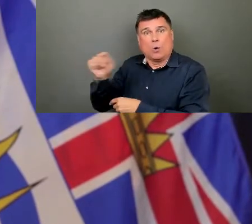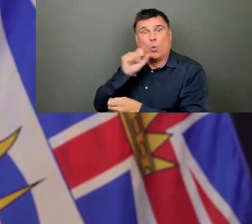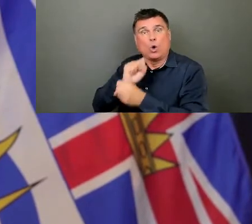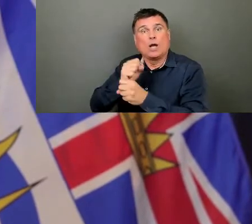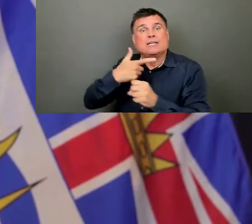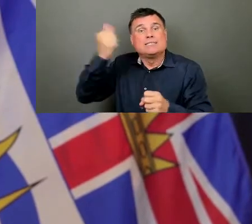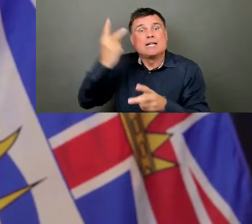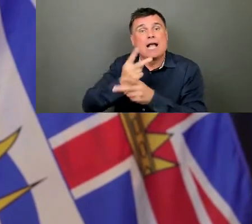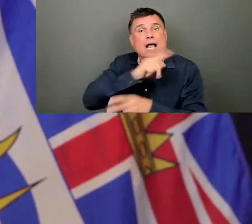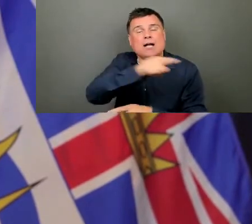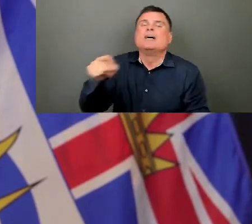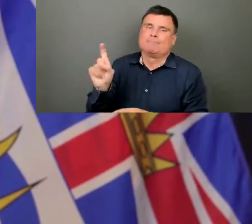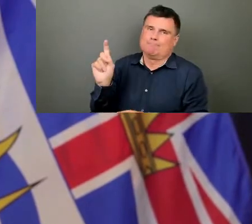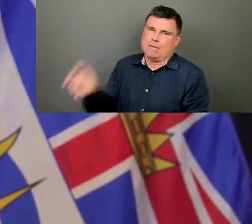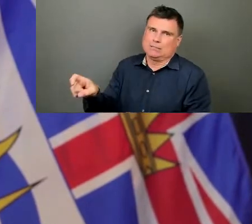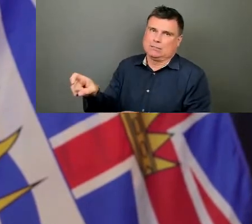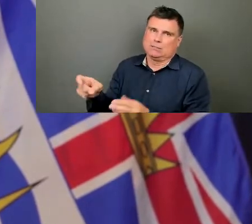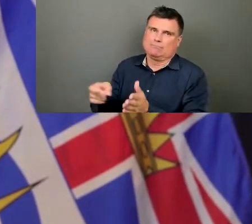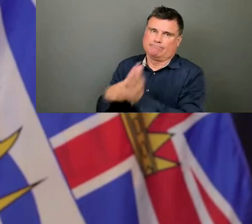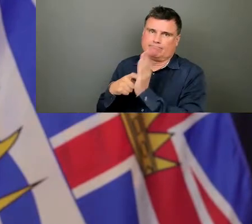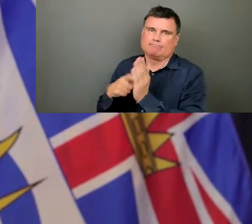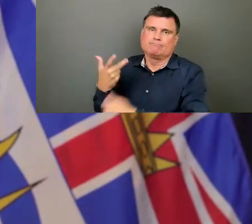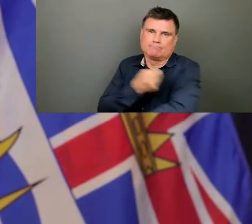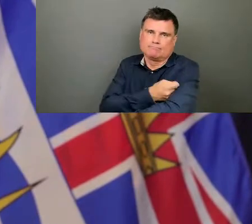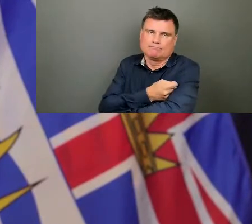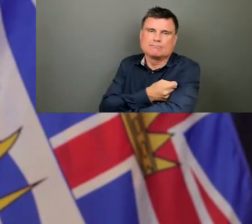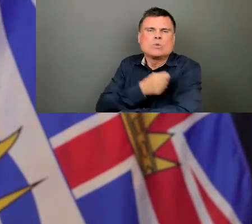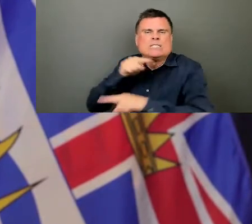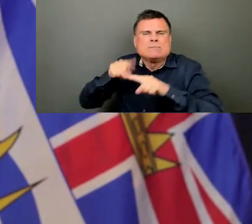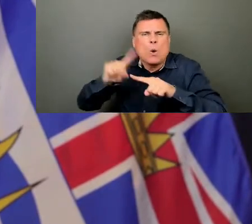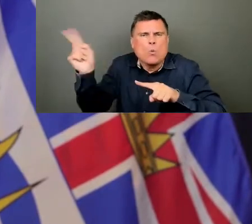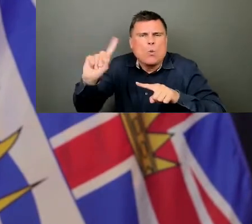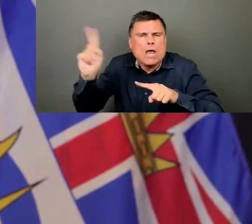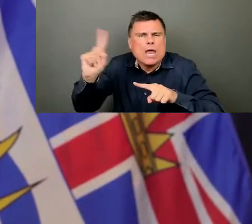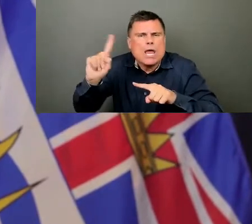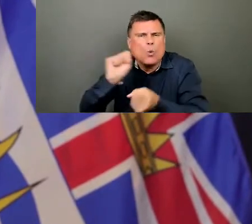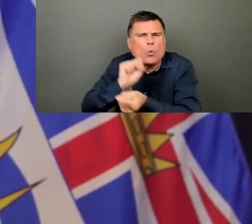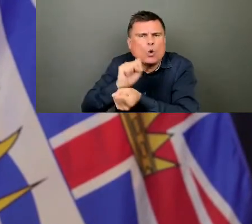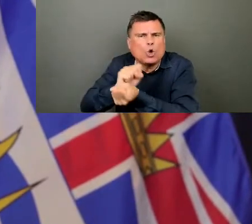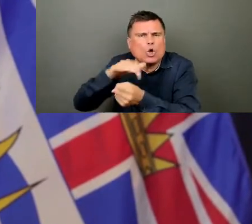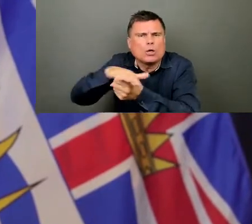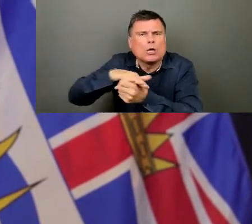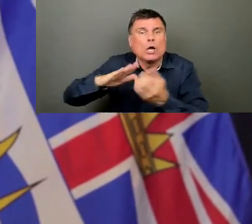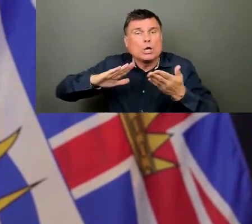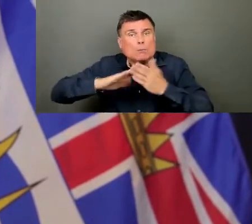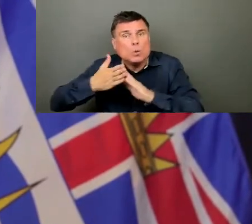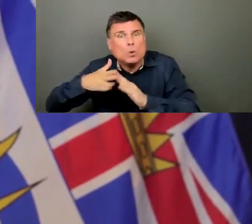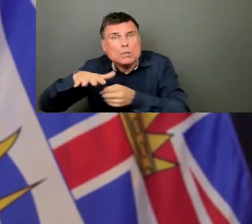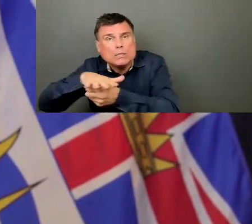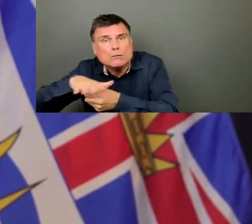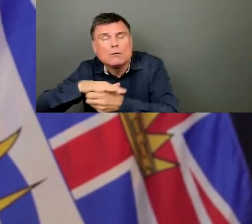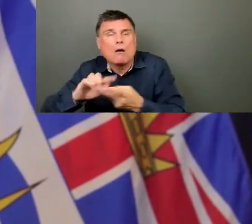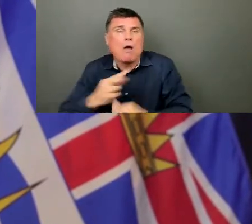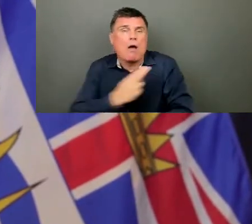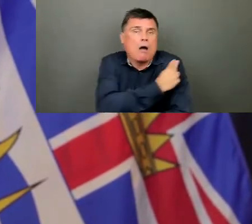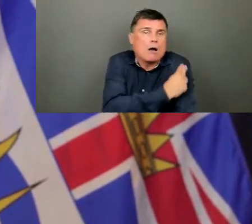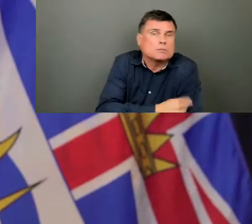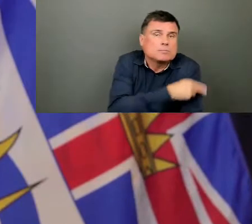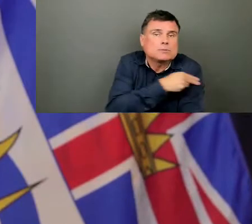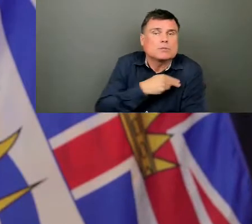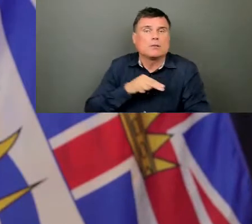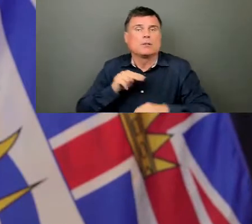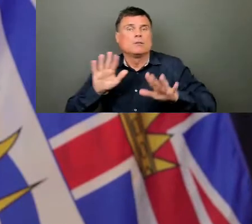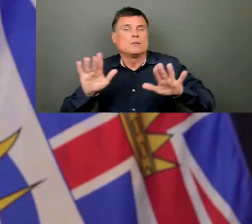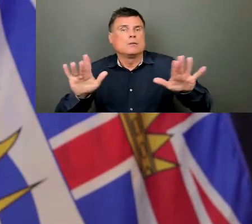that the strain on the system is very high right now and has been for a long time. So